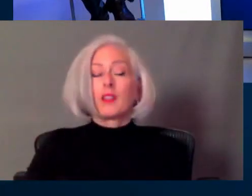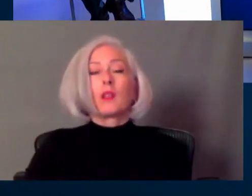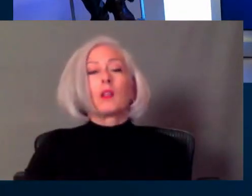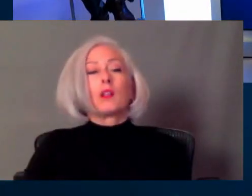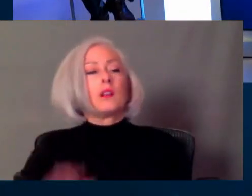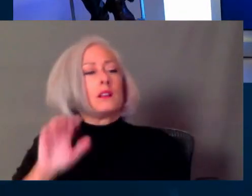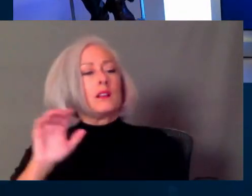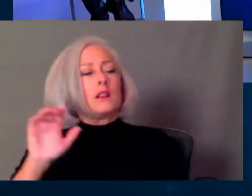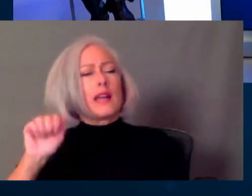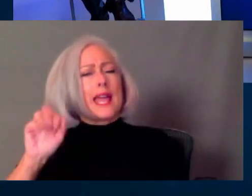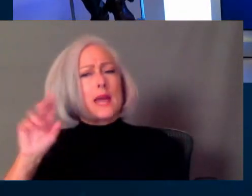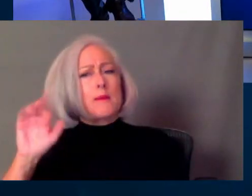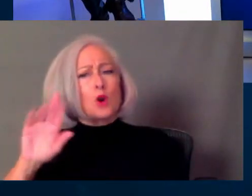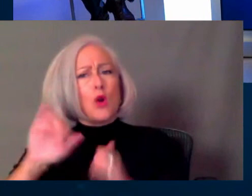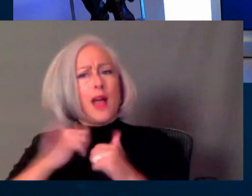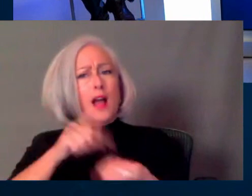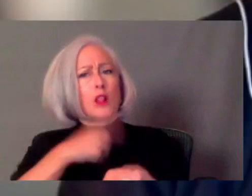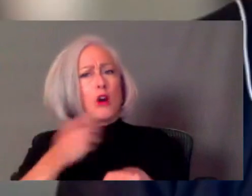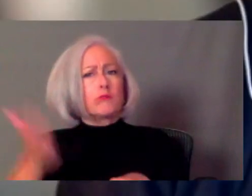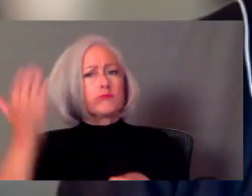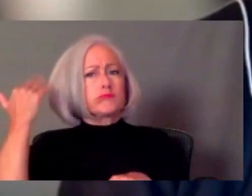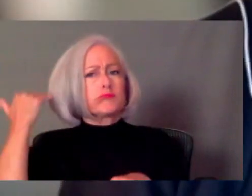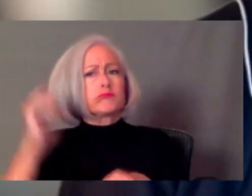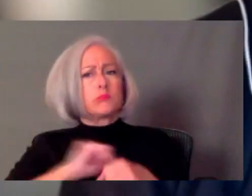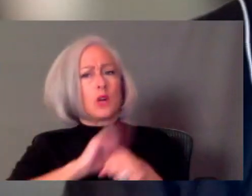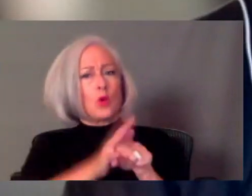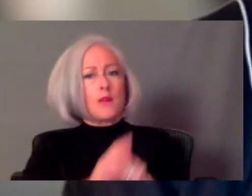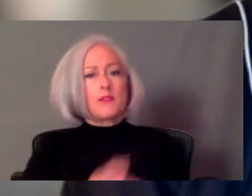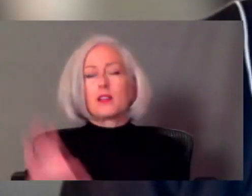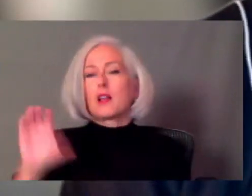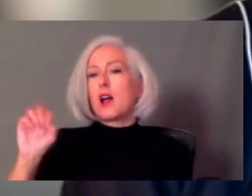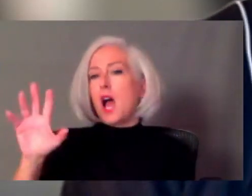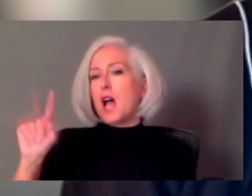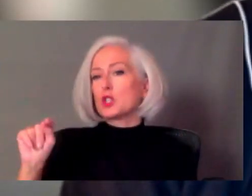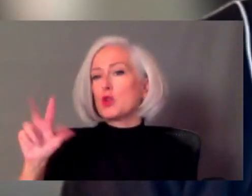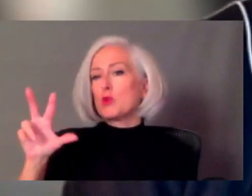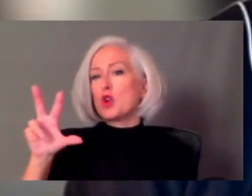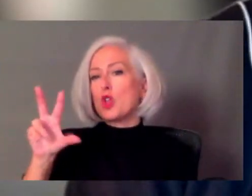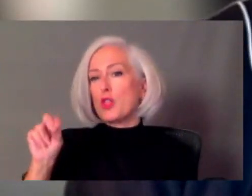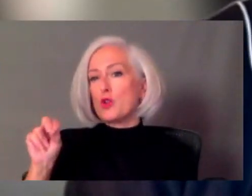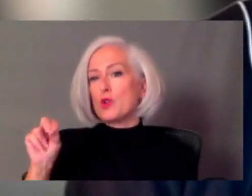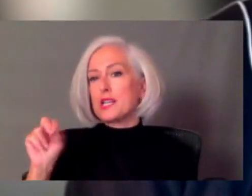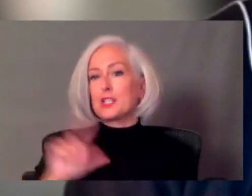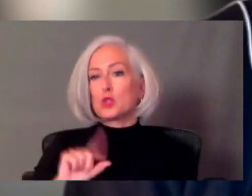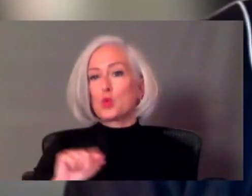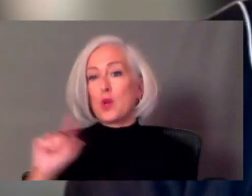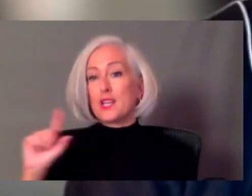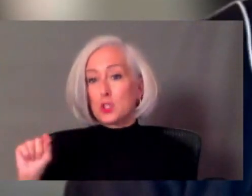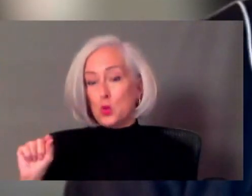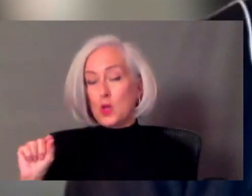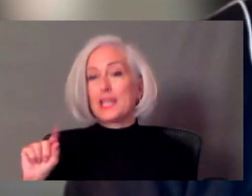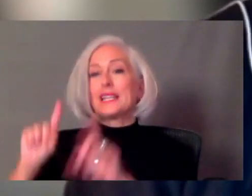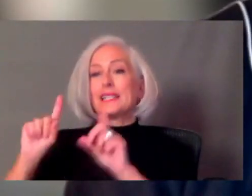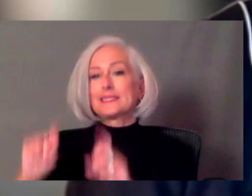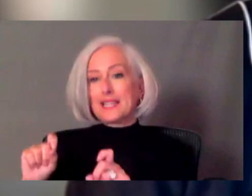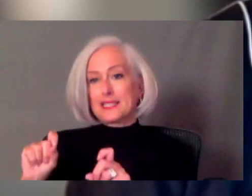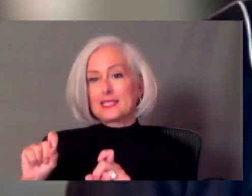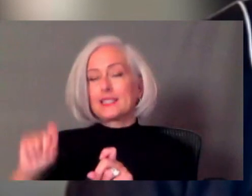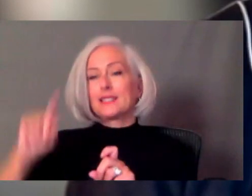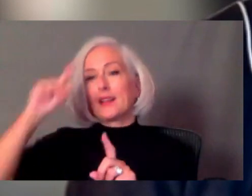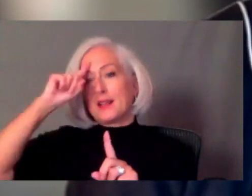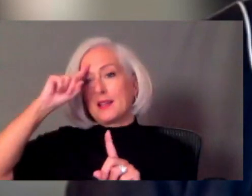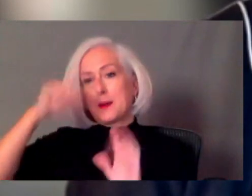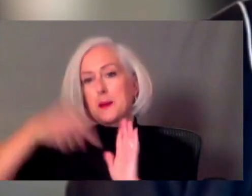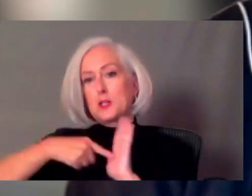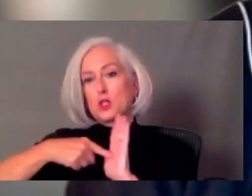process. So I, on the 31st, when I knew I was positive,